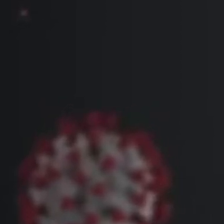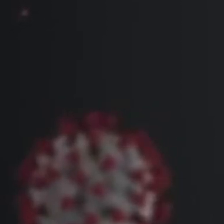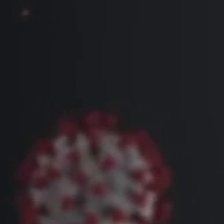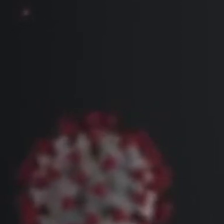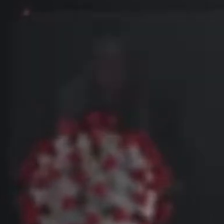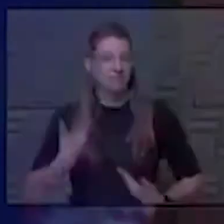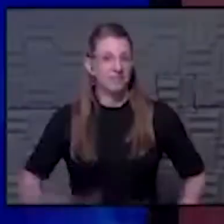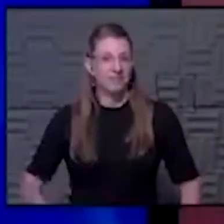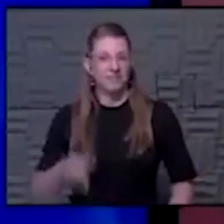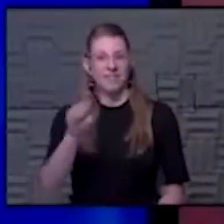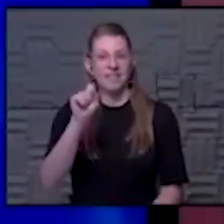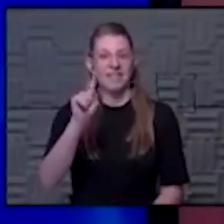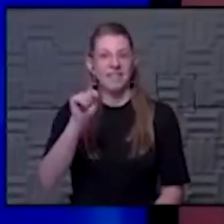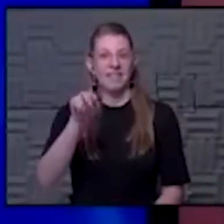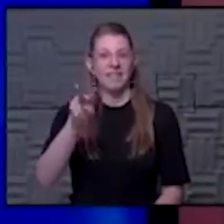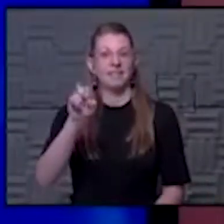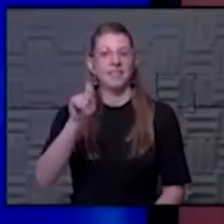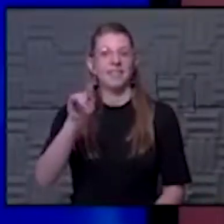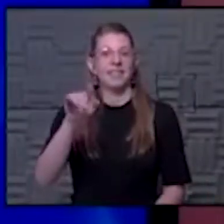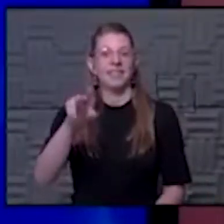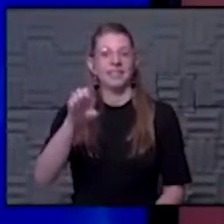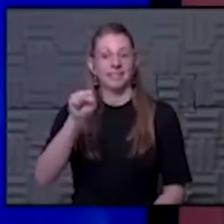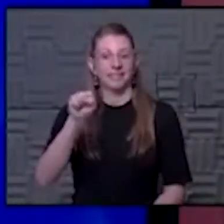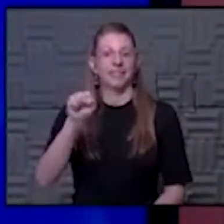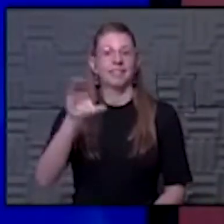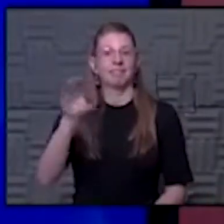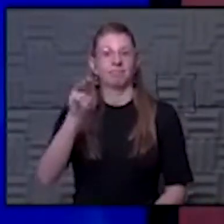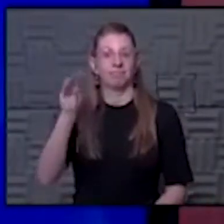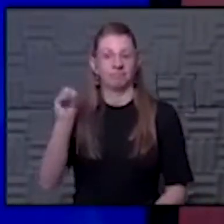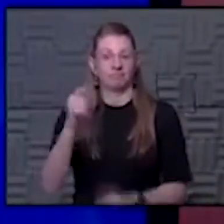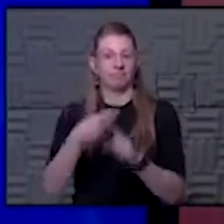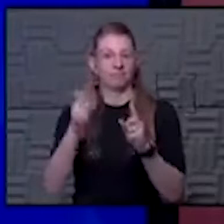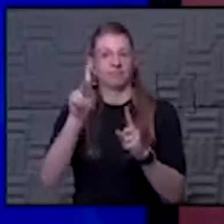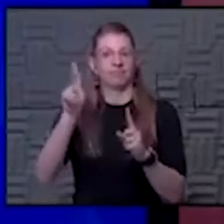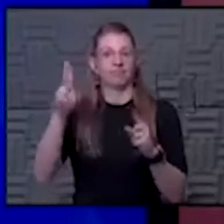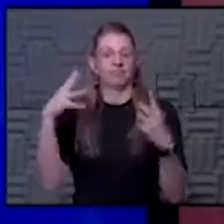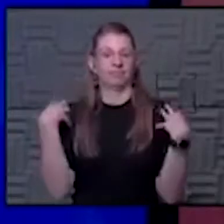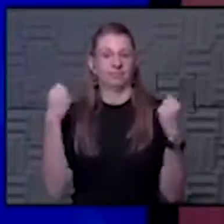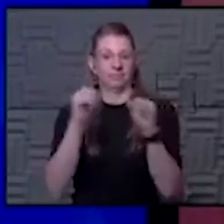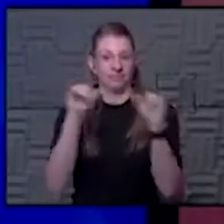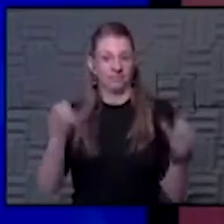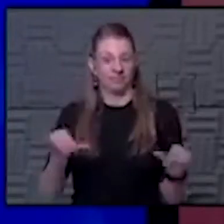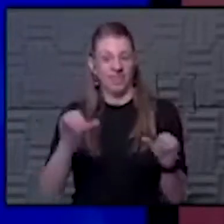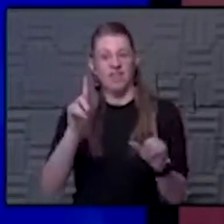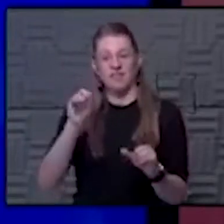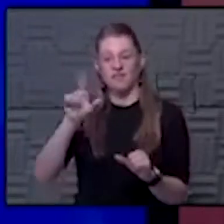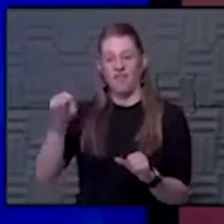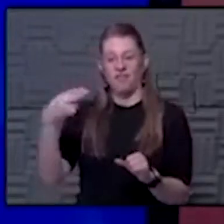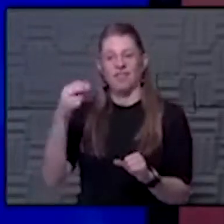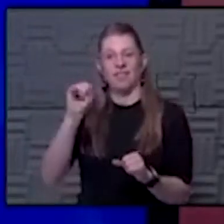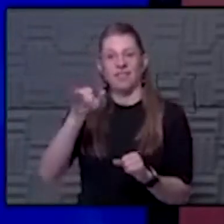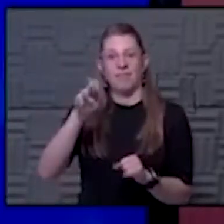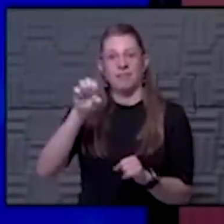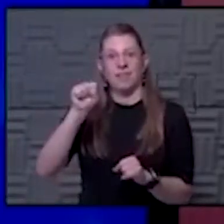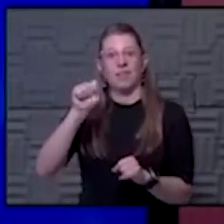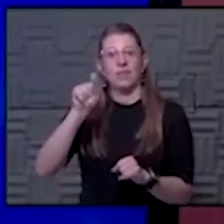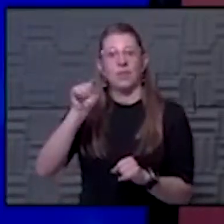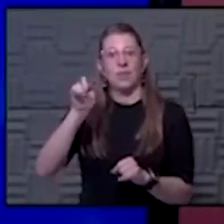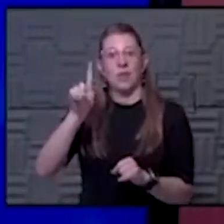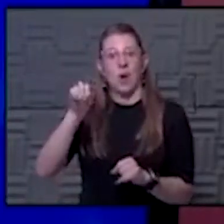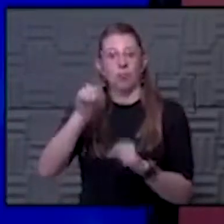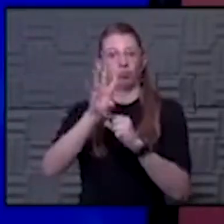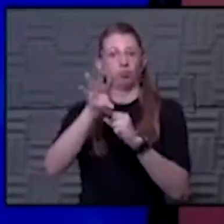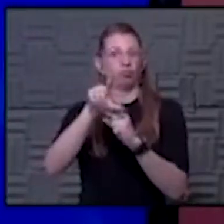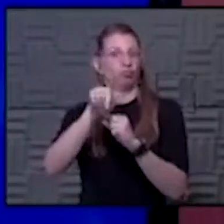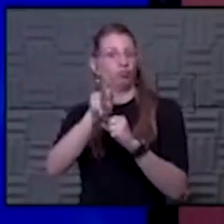Good morning. This is Steve Stites, Chief Medical Officer here at the University of Kansas Health System, broadcasting live with you from the Dolph Simons Family Studio, and delighted to be back with you this